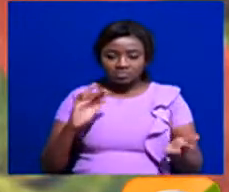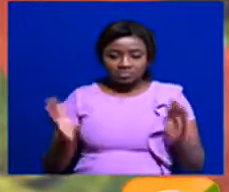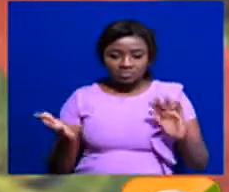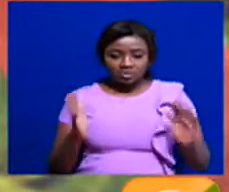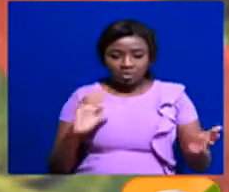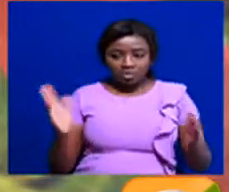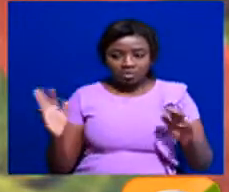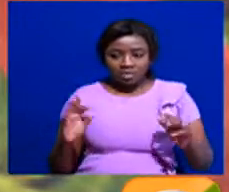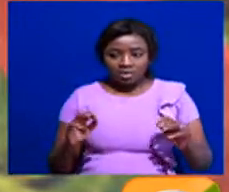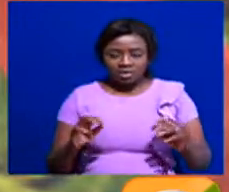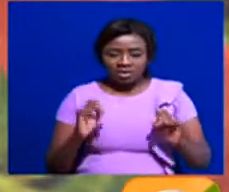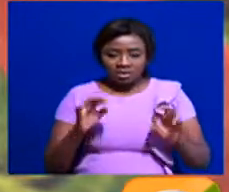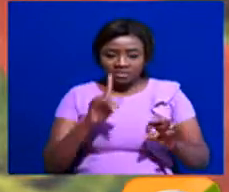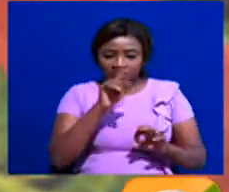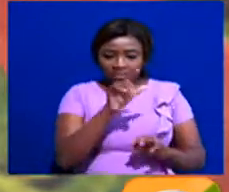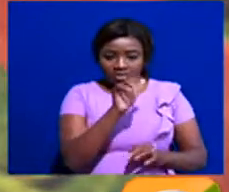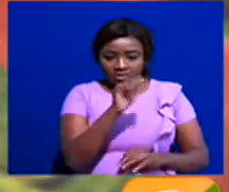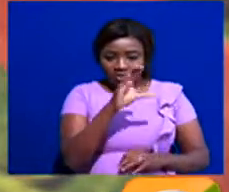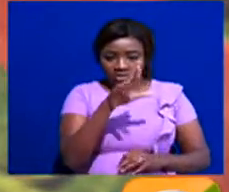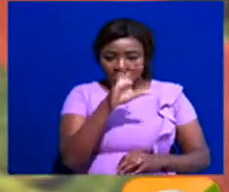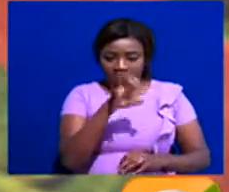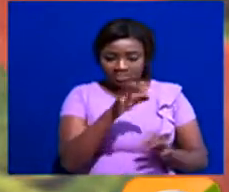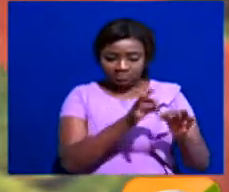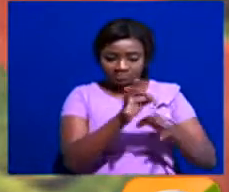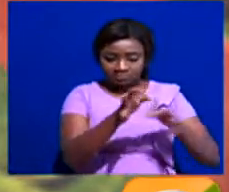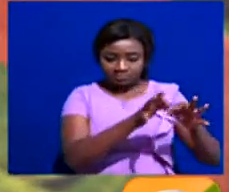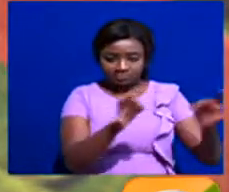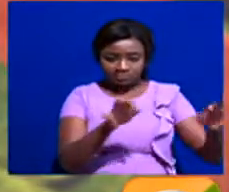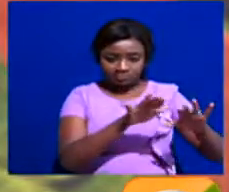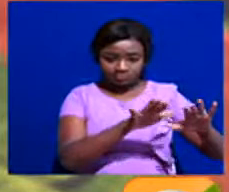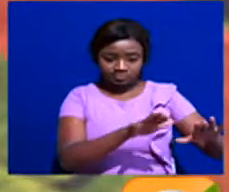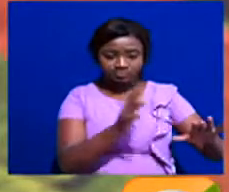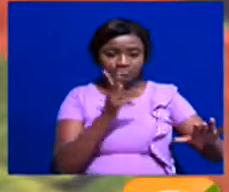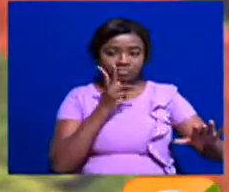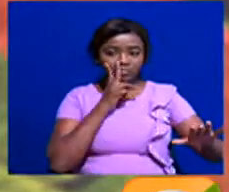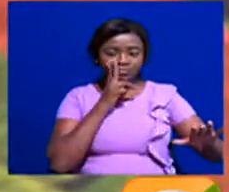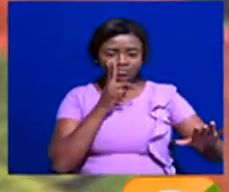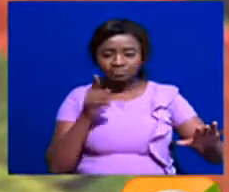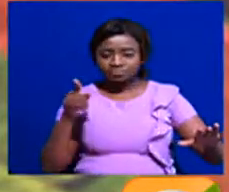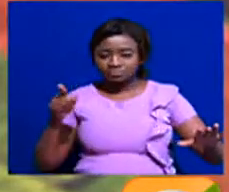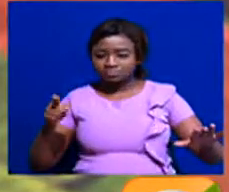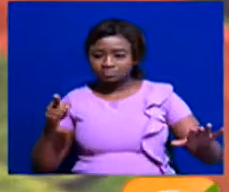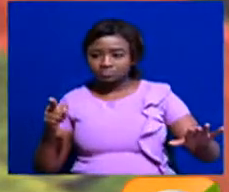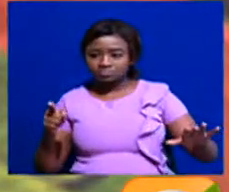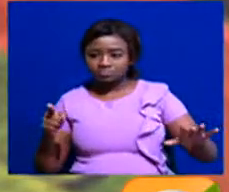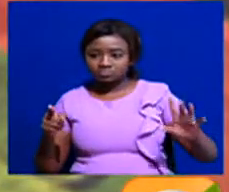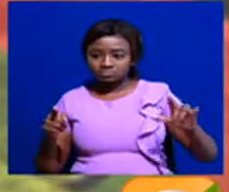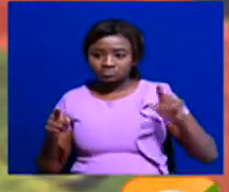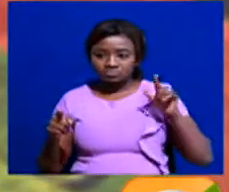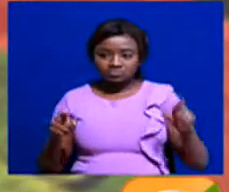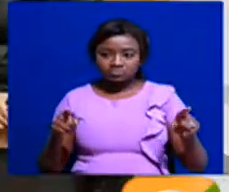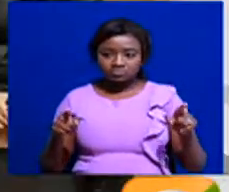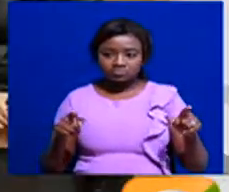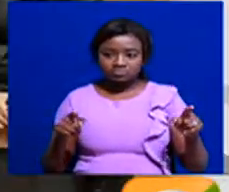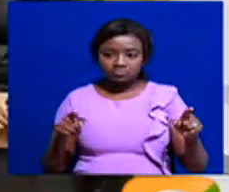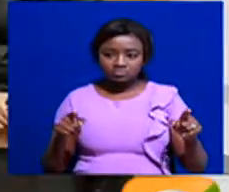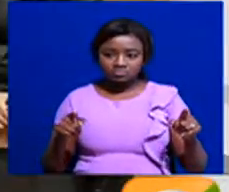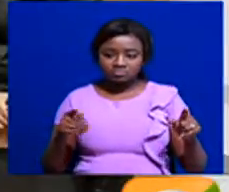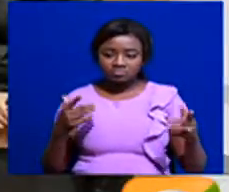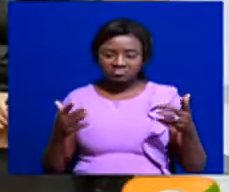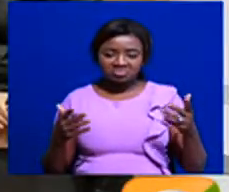get from 1 acre farm of tobacco and that one of Nyota. From tobacco, you get something